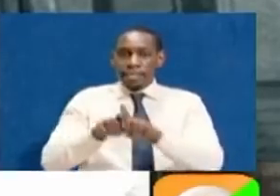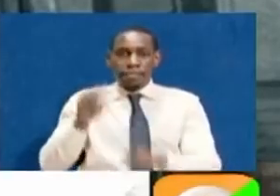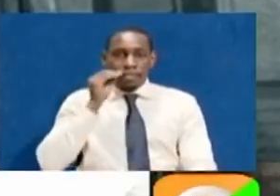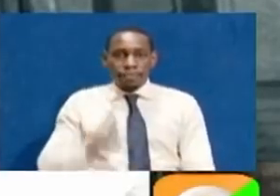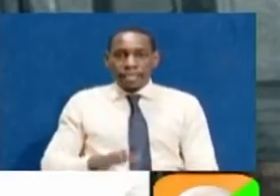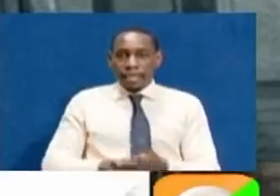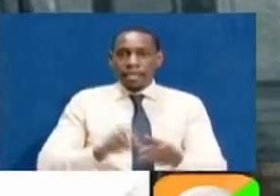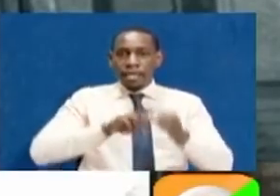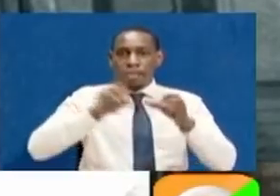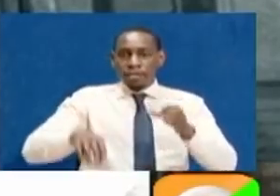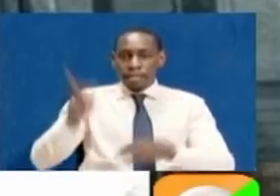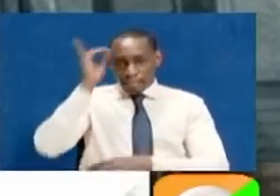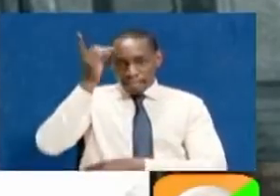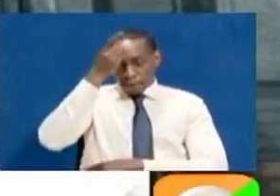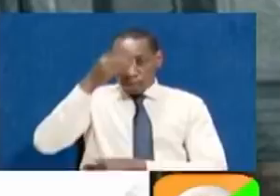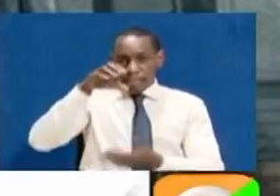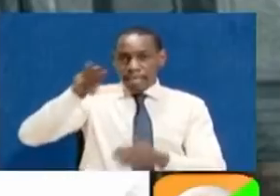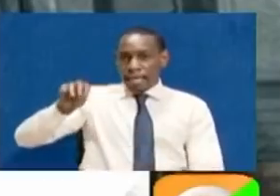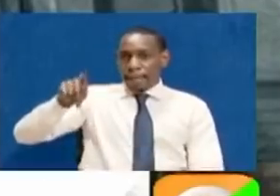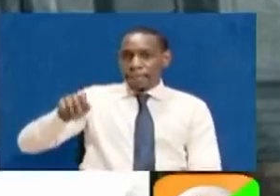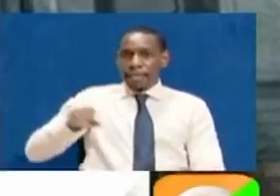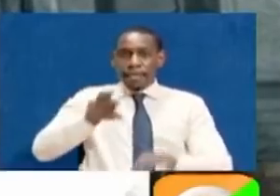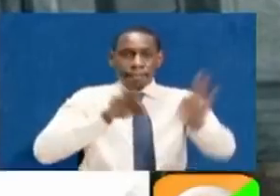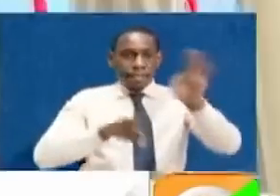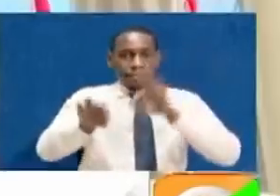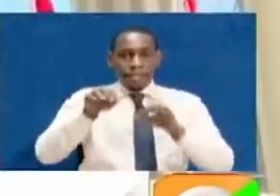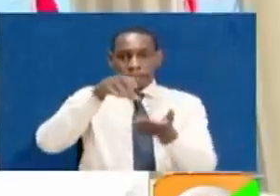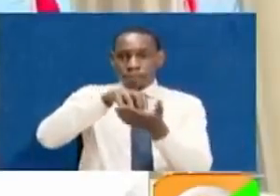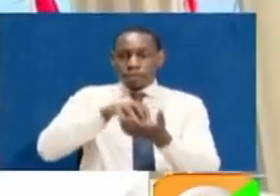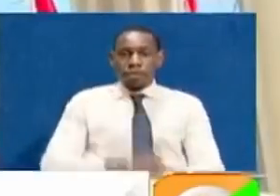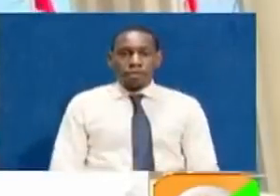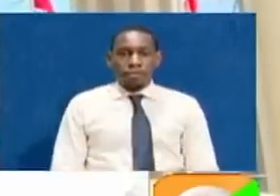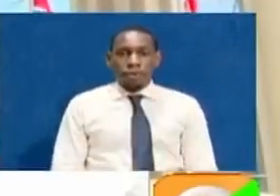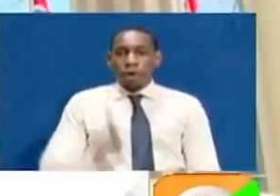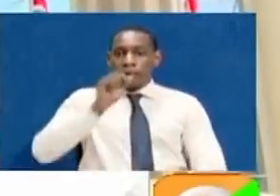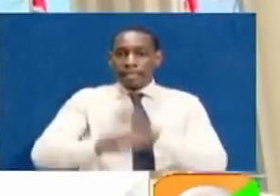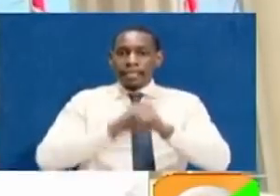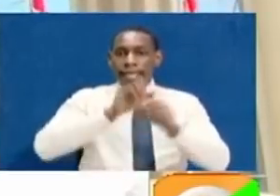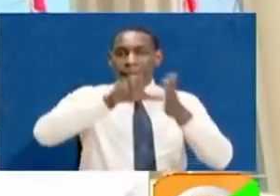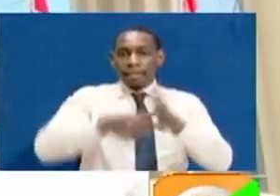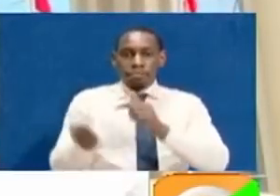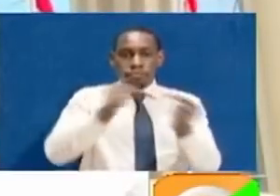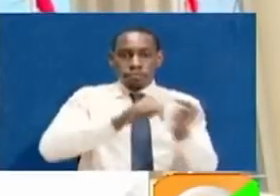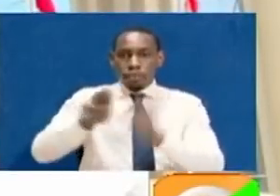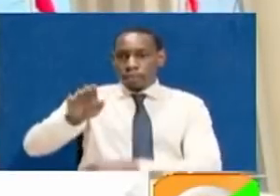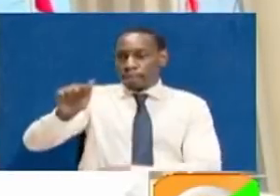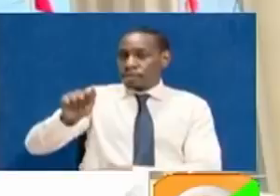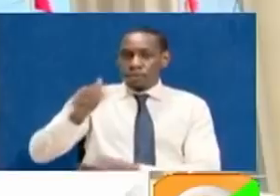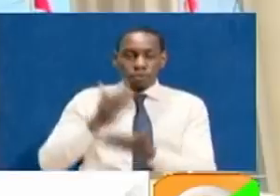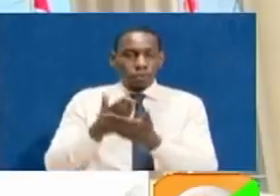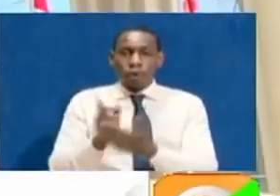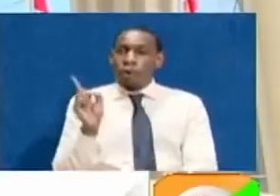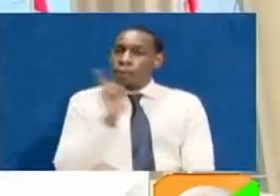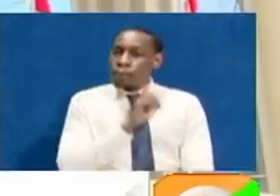Elachi having lost the Dagoretti North parliamentary seat, handpicked for the job. A year later, tussle with MCAs had reached